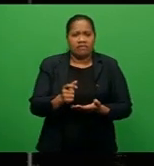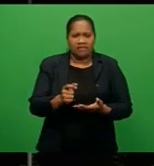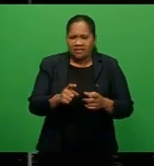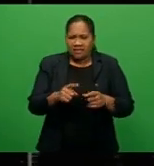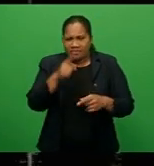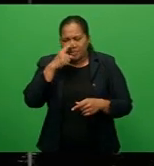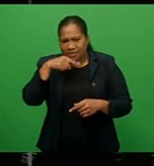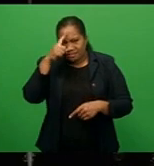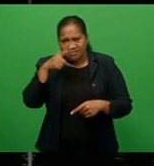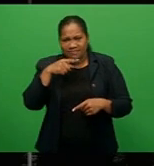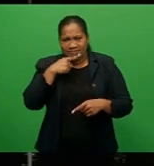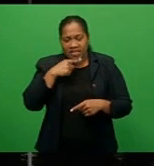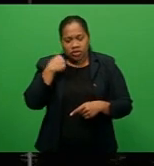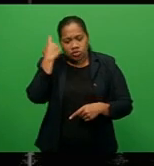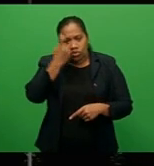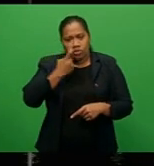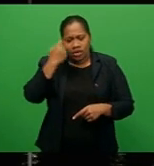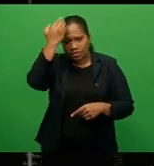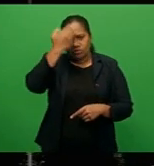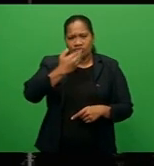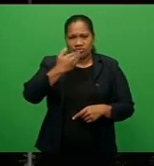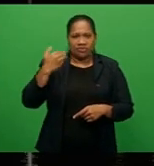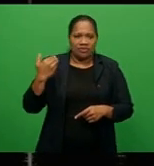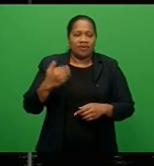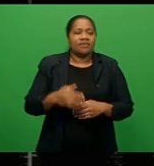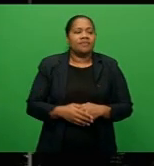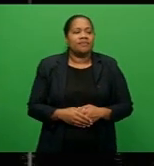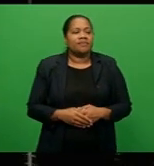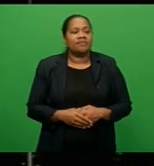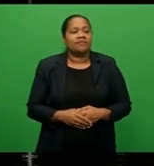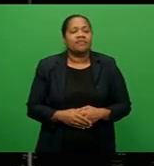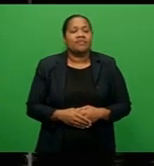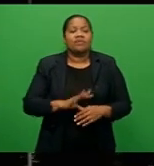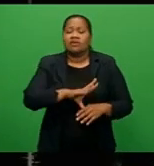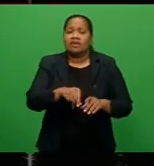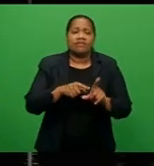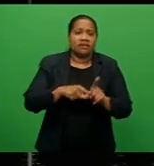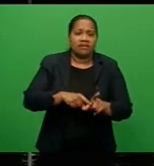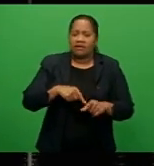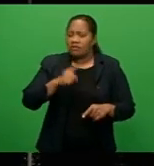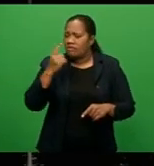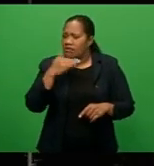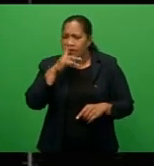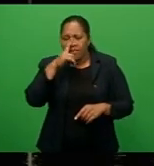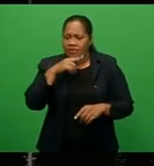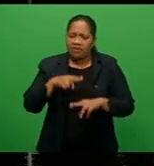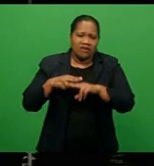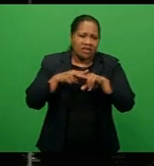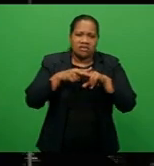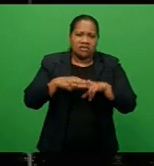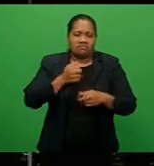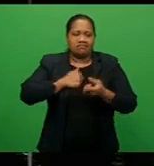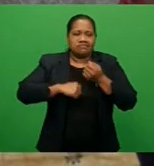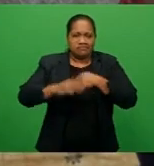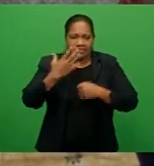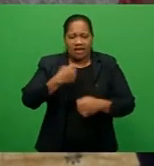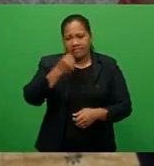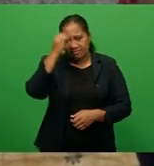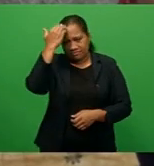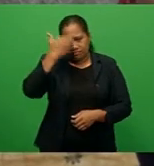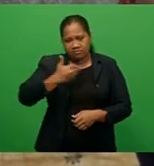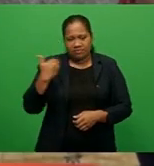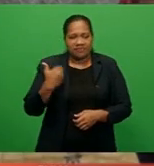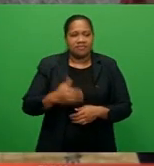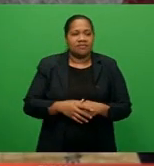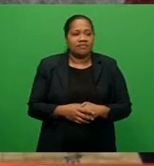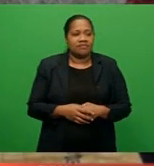of World Stroke Day, it was revealed that every year hundreds of Fijians suffer stroke. Kritika Kumar with more. According